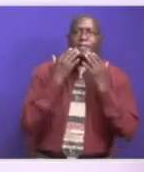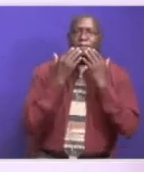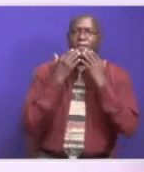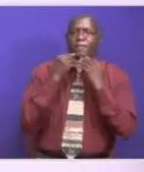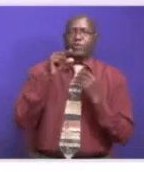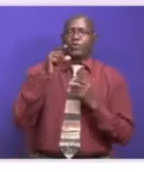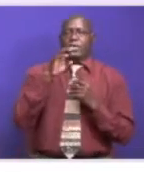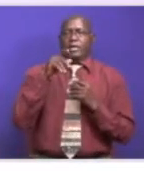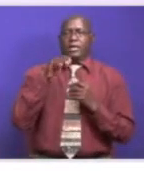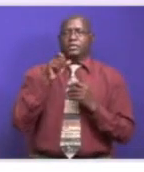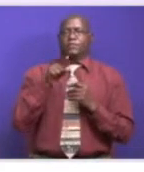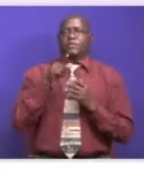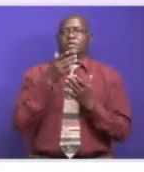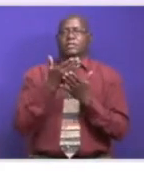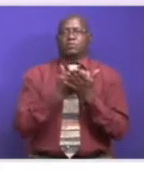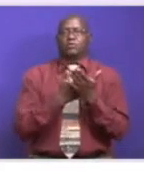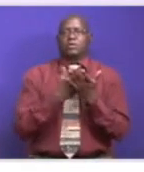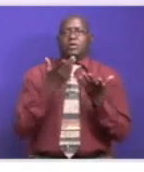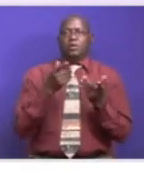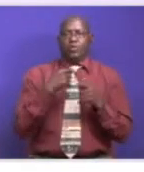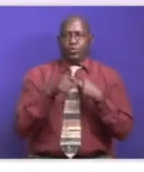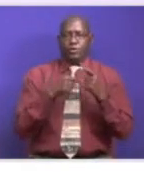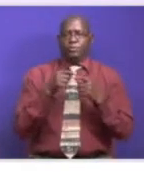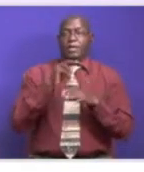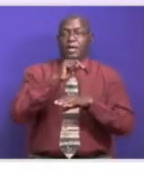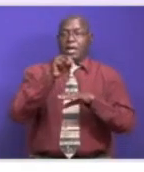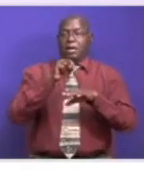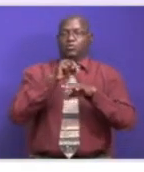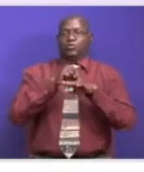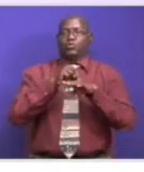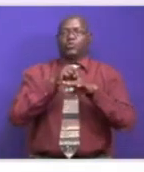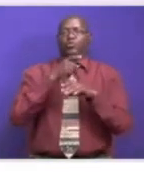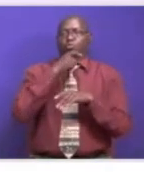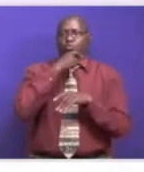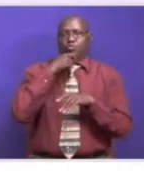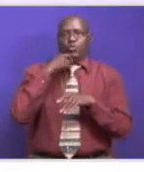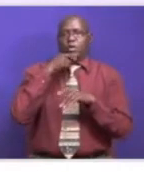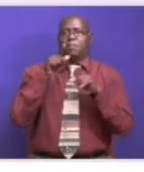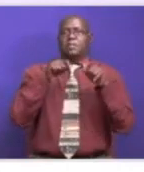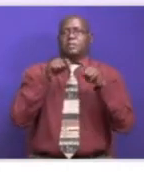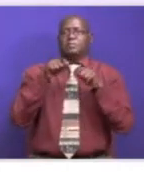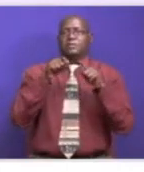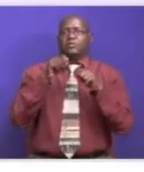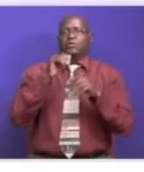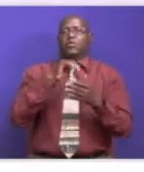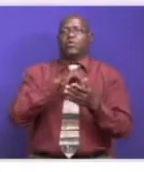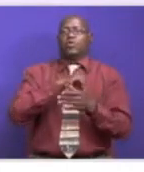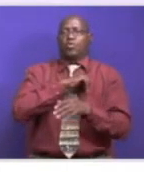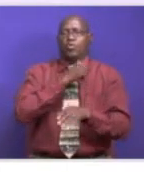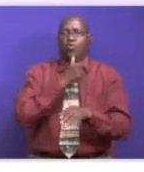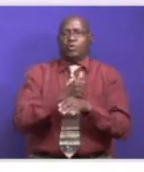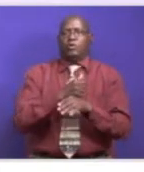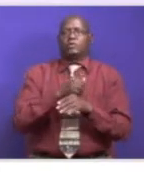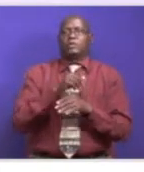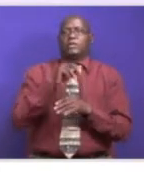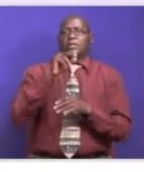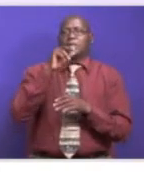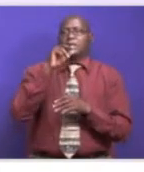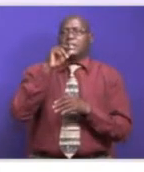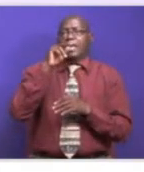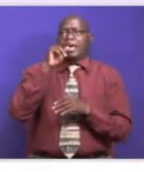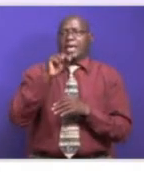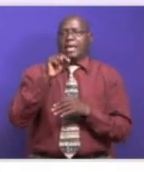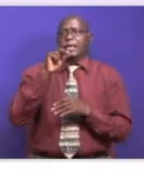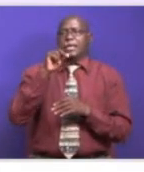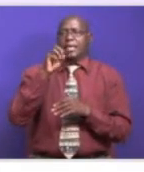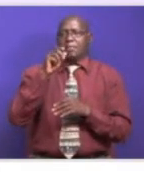Thank you, Grace Ahati, for that report. Moving on, the National Drought Management Authority, NDMA, has cautioned